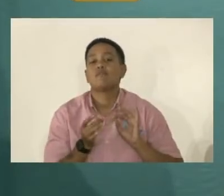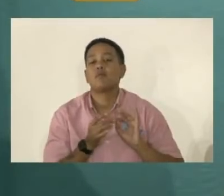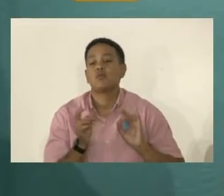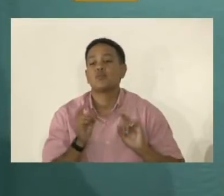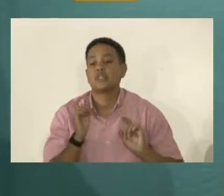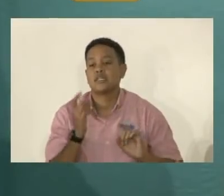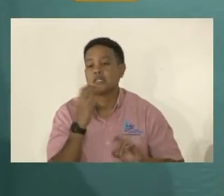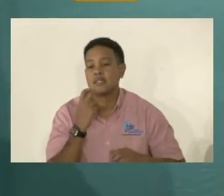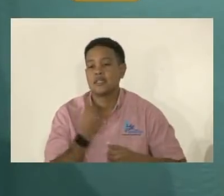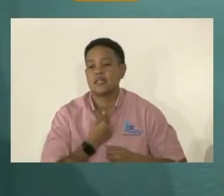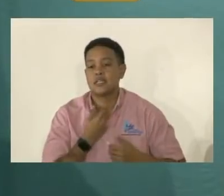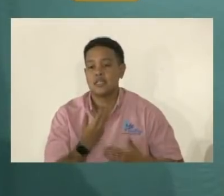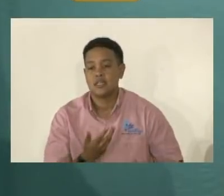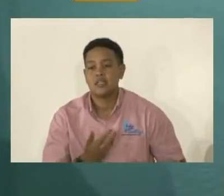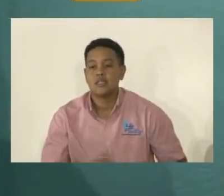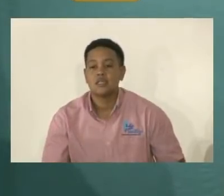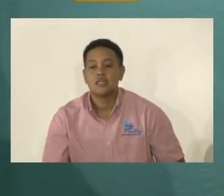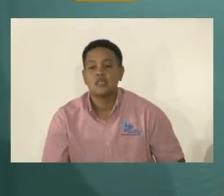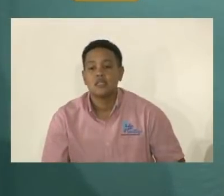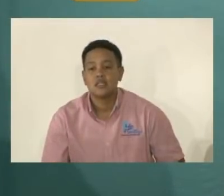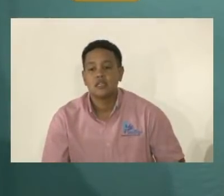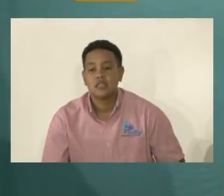Notices of motions given orally.